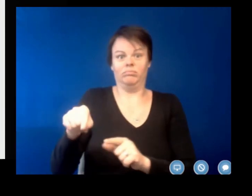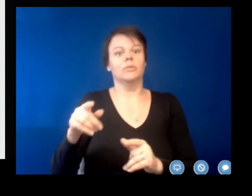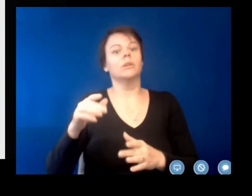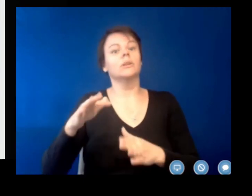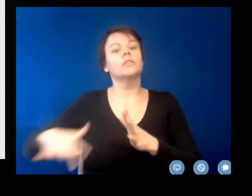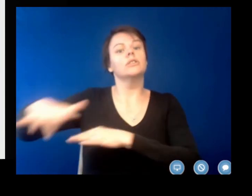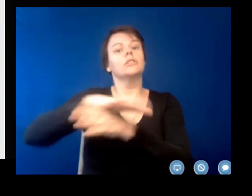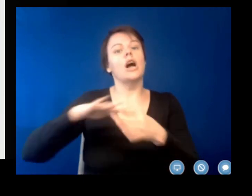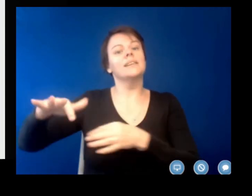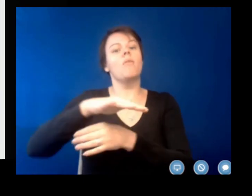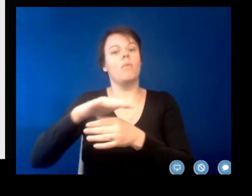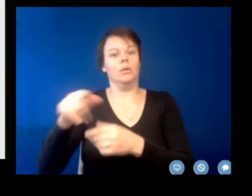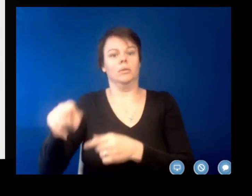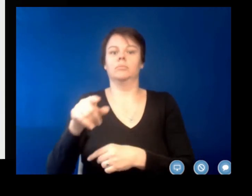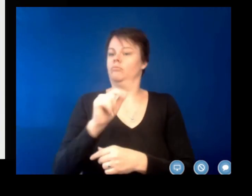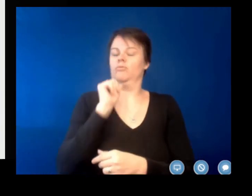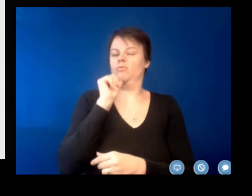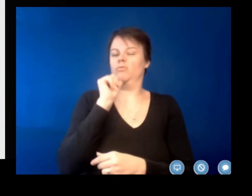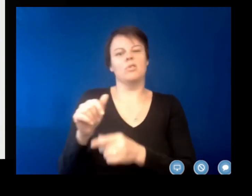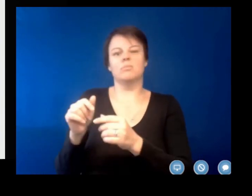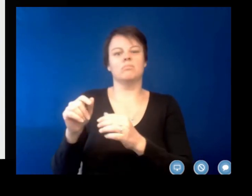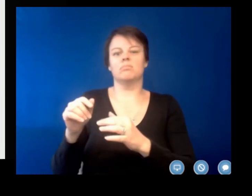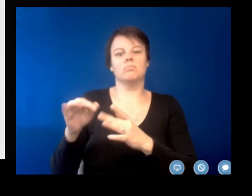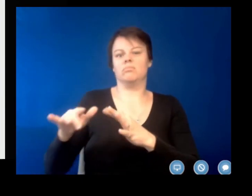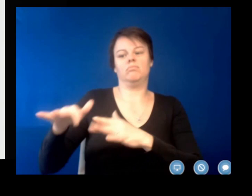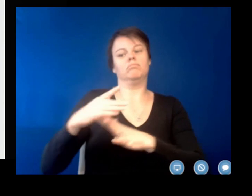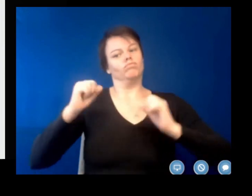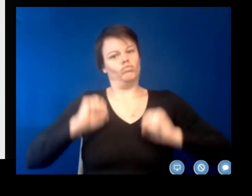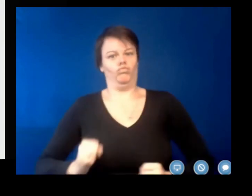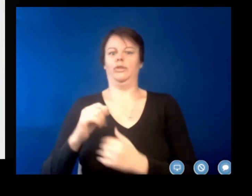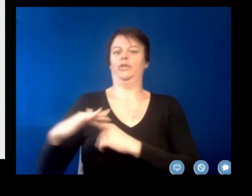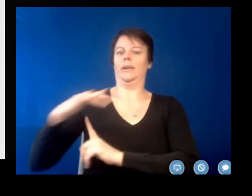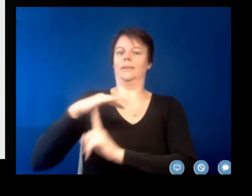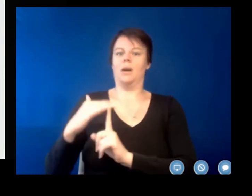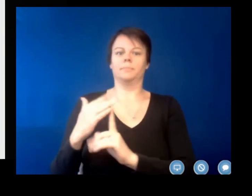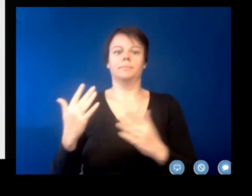humankind. In modern society, so I would now add,